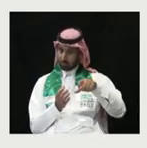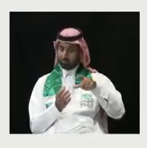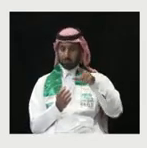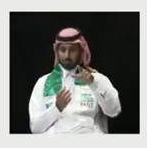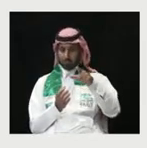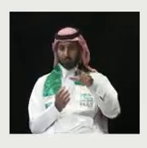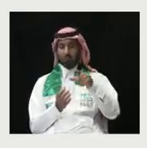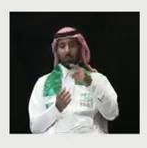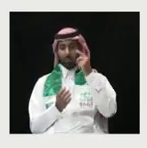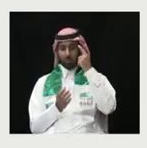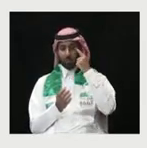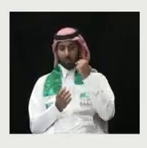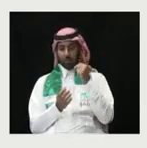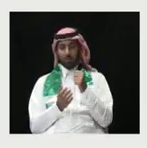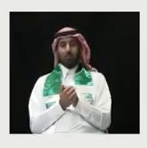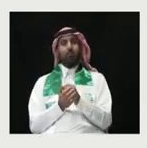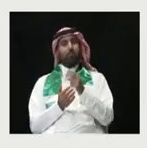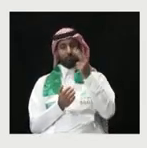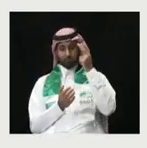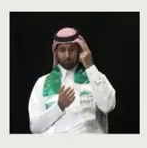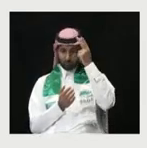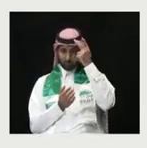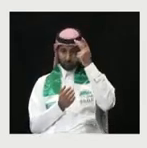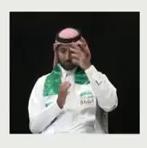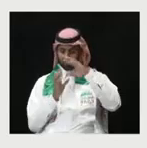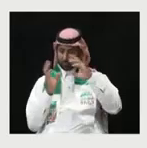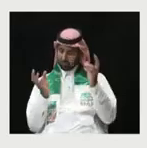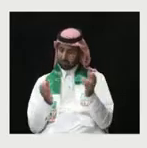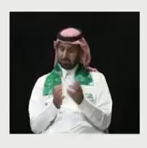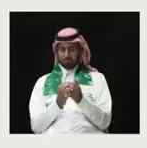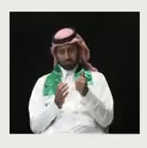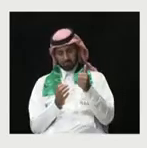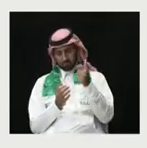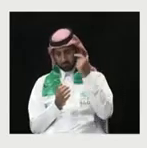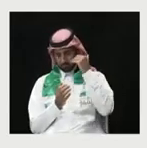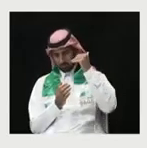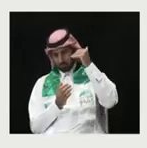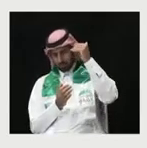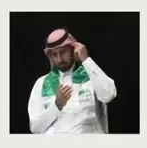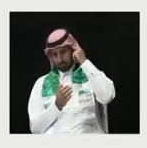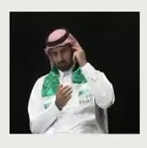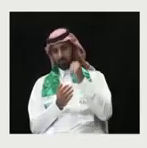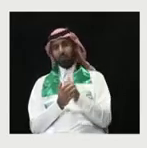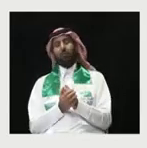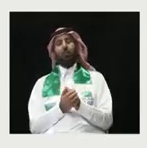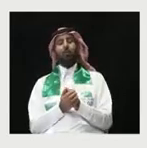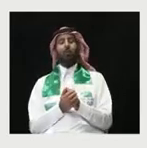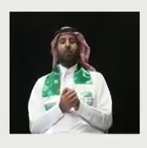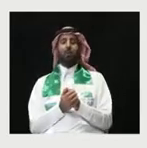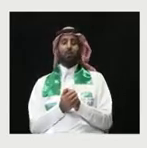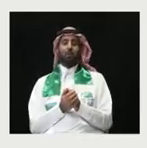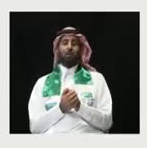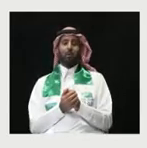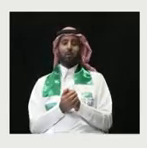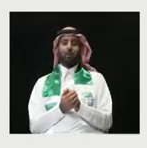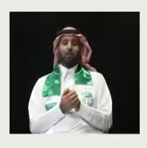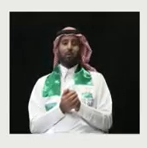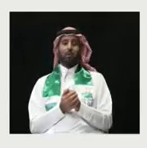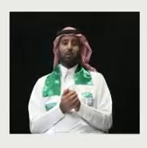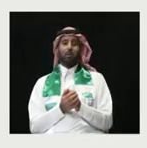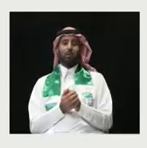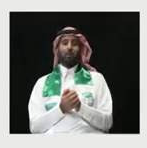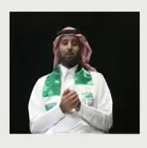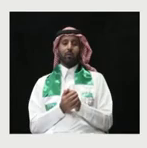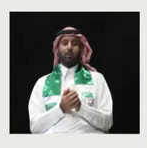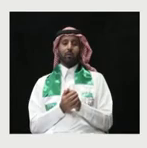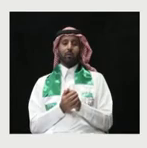your life and on your country on your country's future? It has a positive impact.